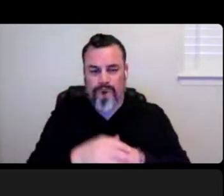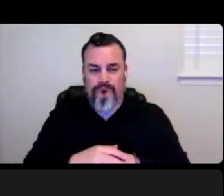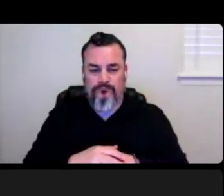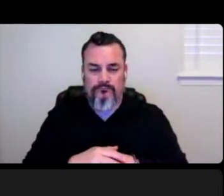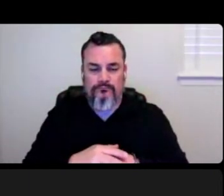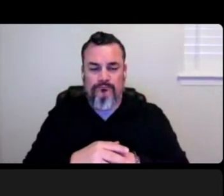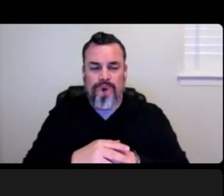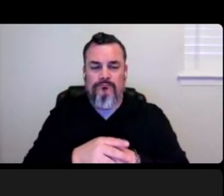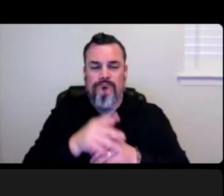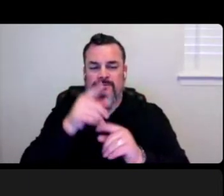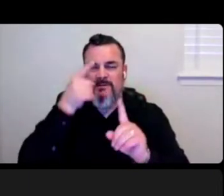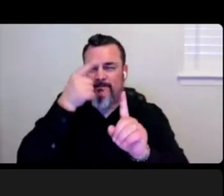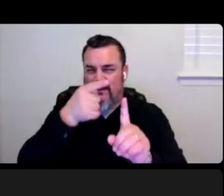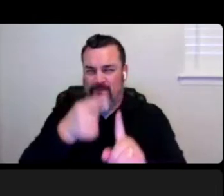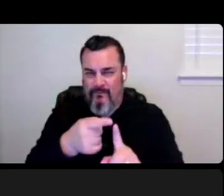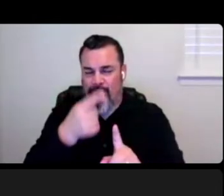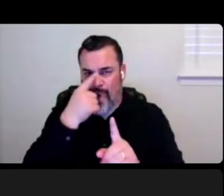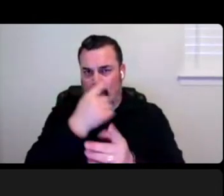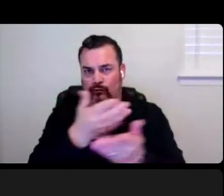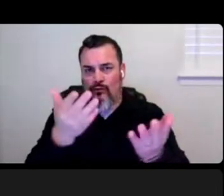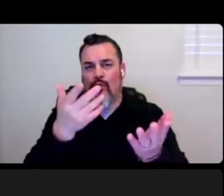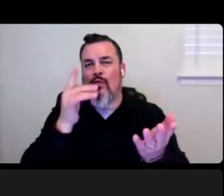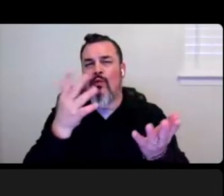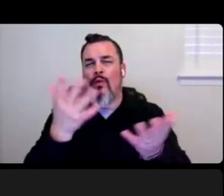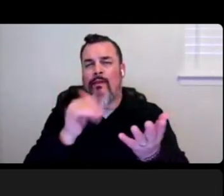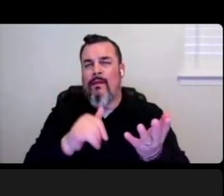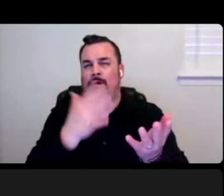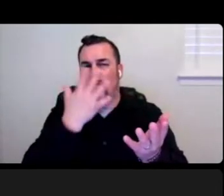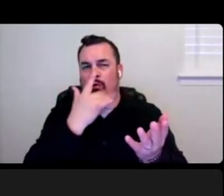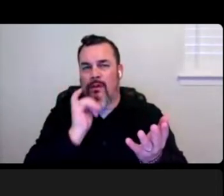it specifies for you what that looks like.